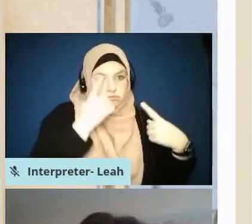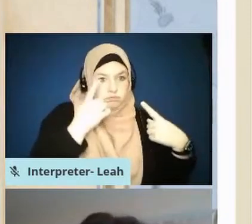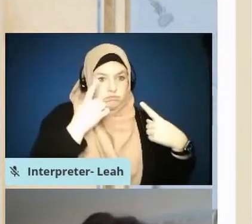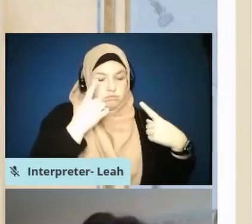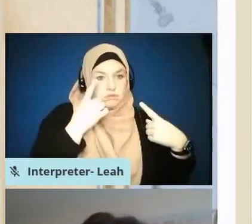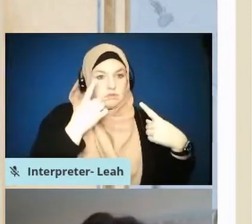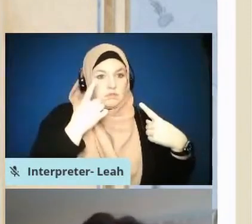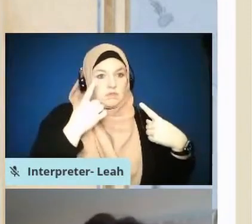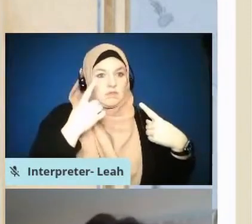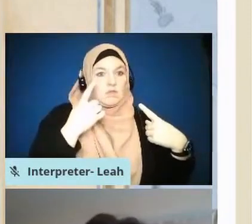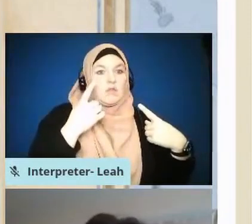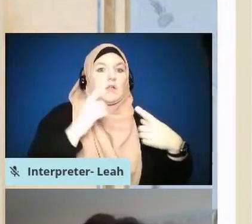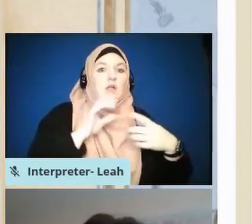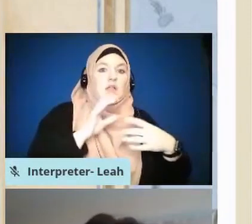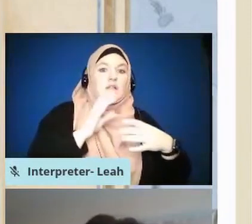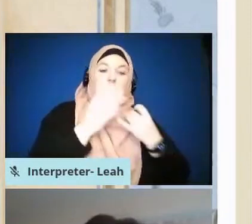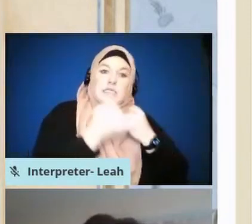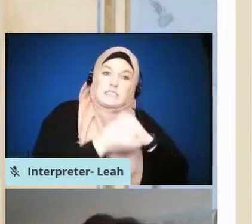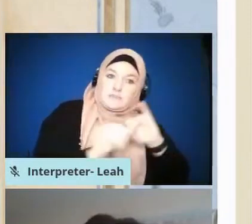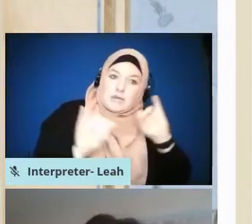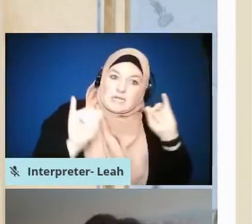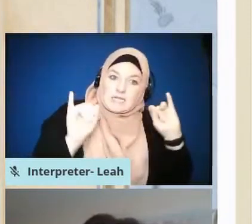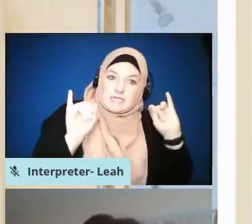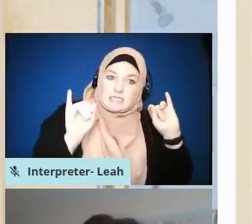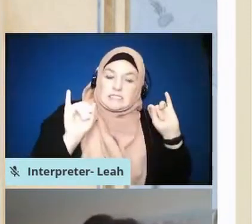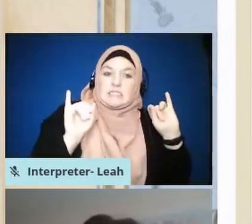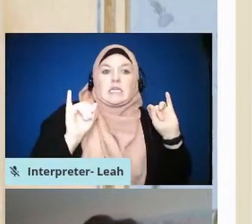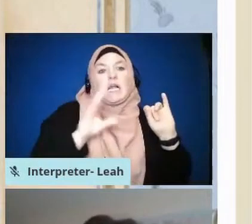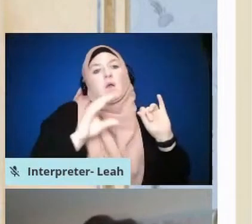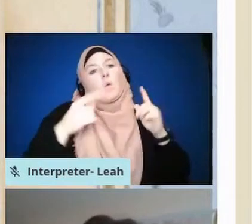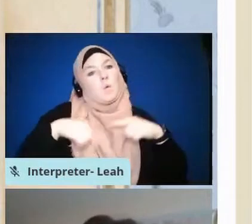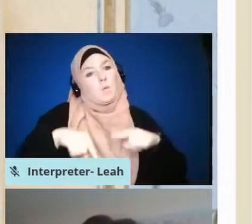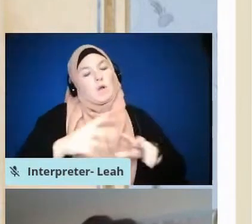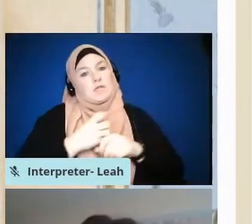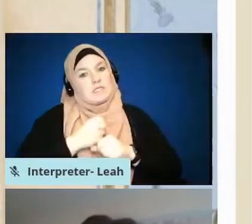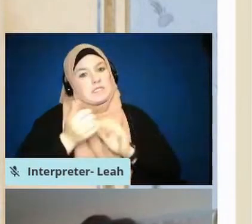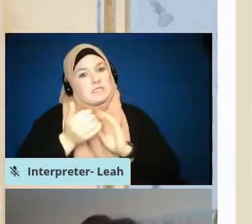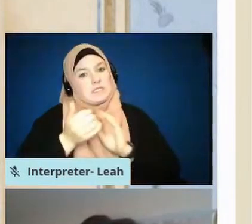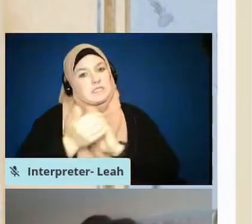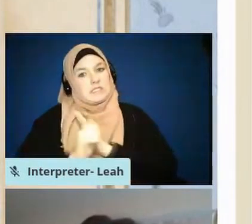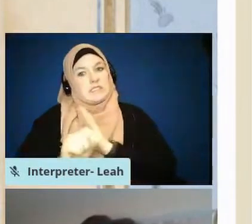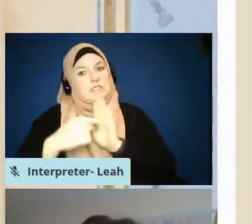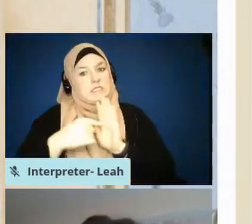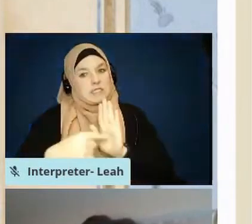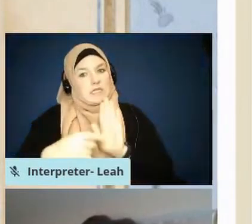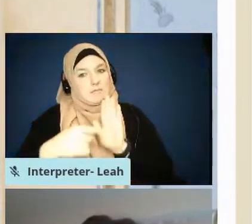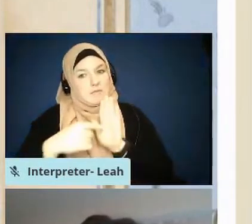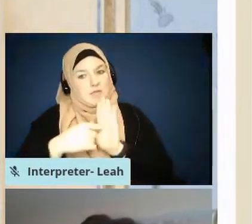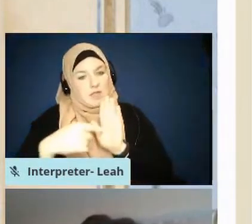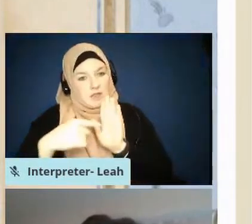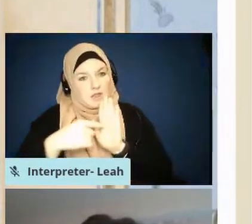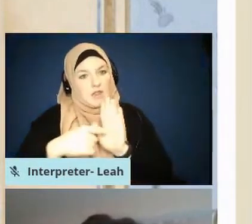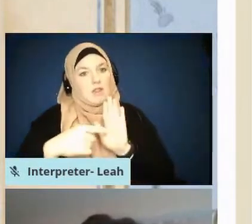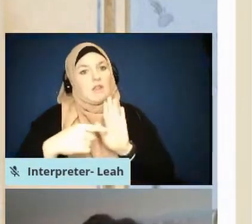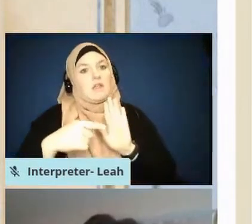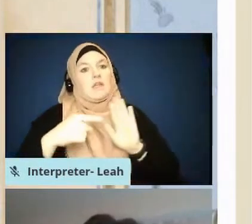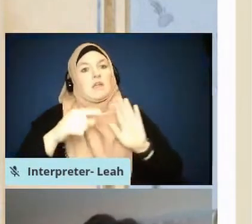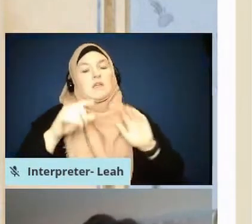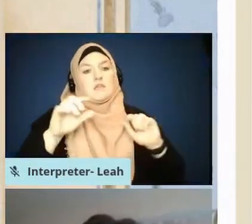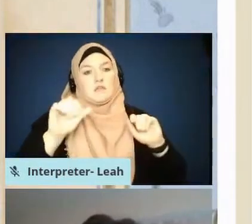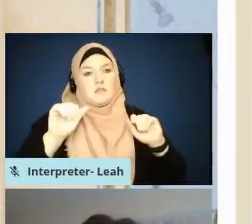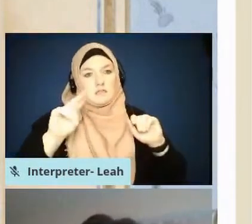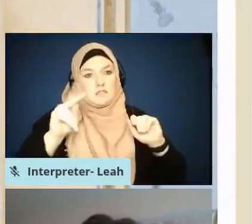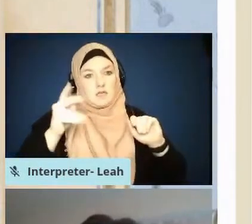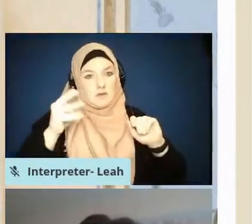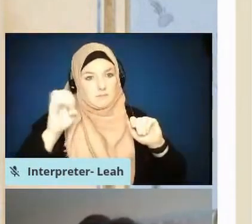adolescent's autonomy while developing these skills. Examples of exploiting the adolescent's autonomy would